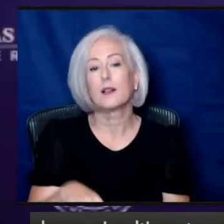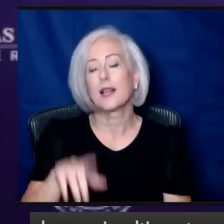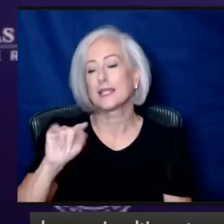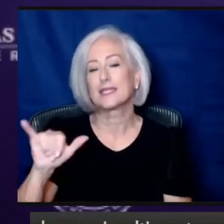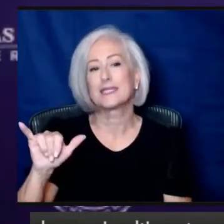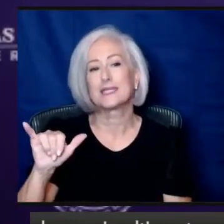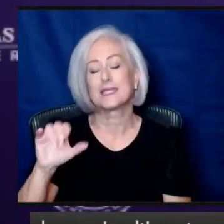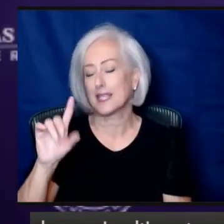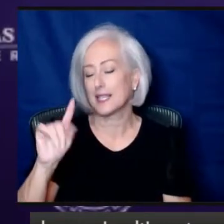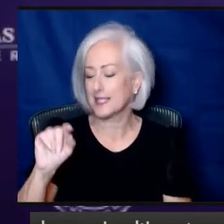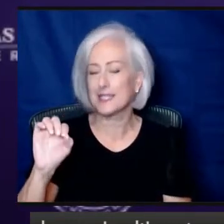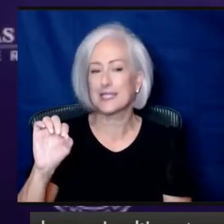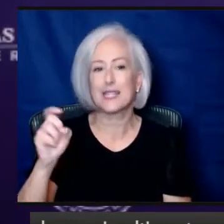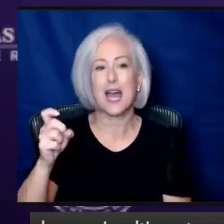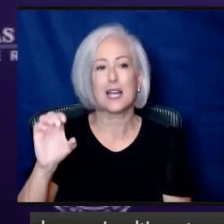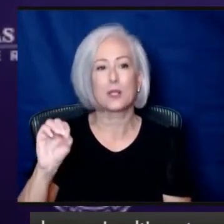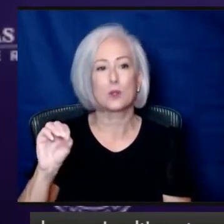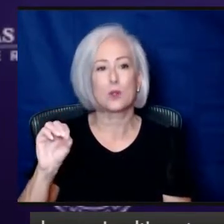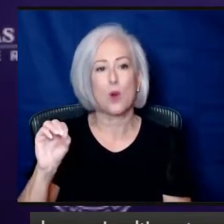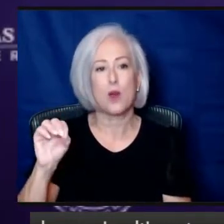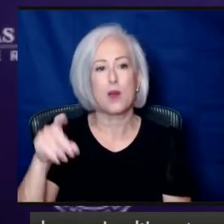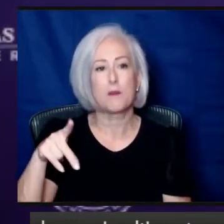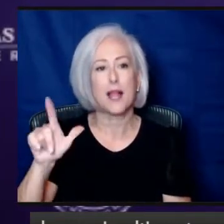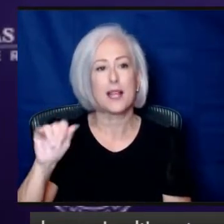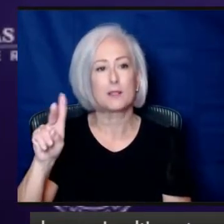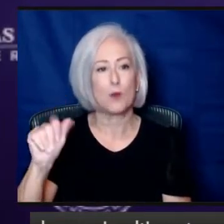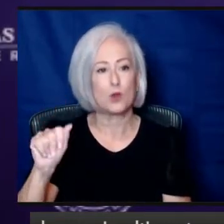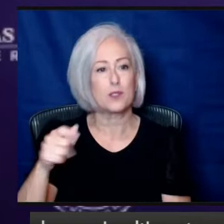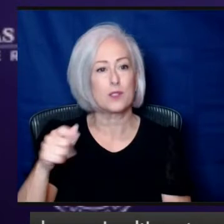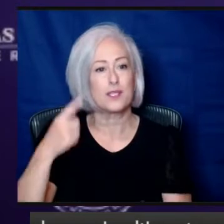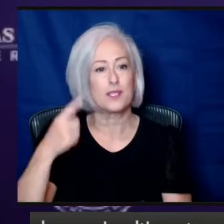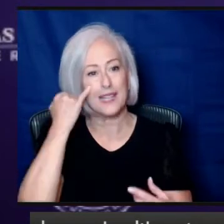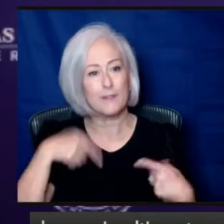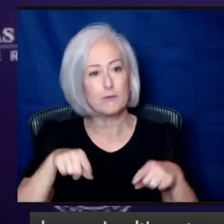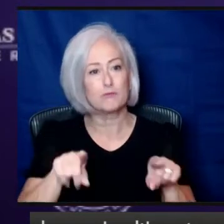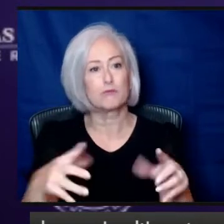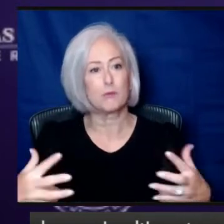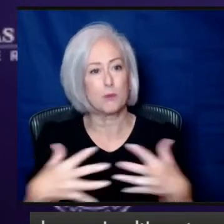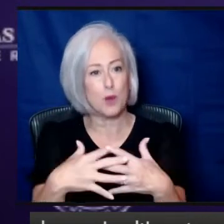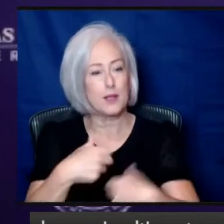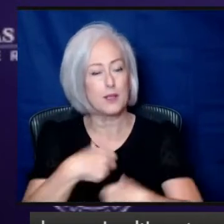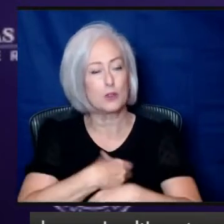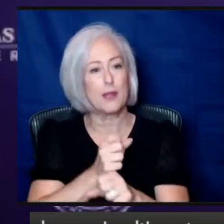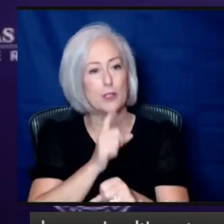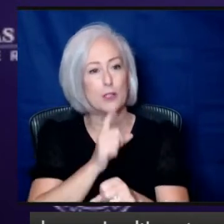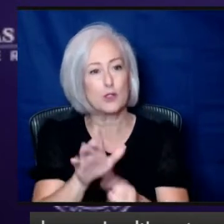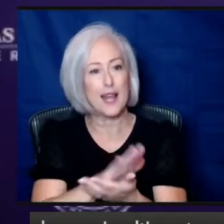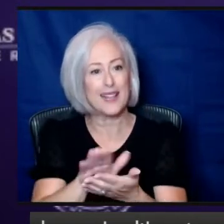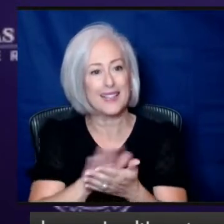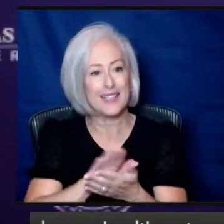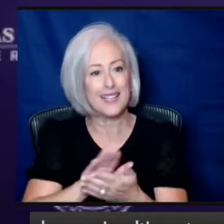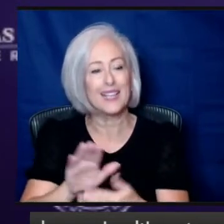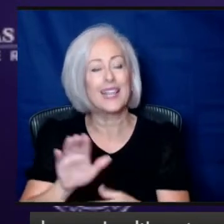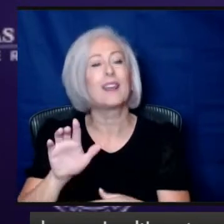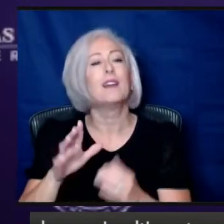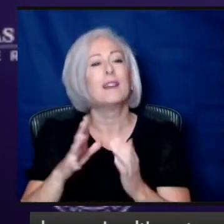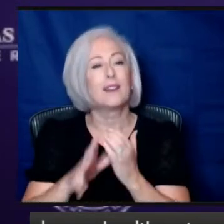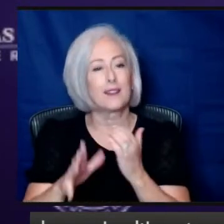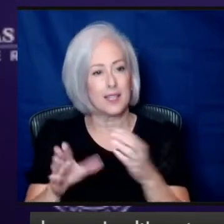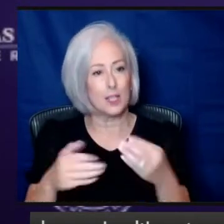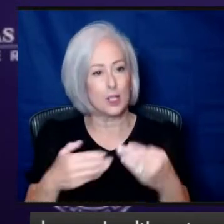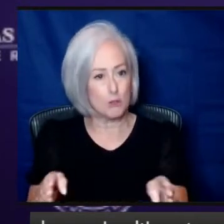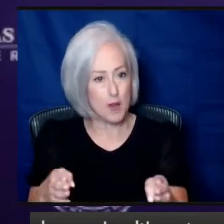our doctors talk to us about when we're pregnant, and making sure that we're not cleaning the litter box, especially as it is allowed to sit